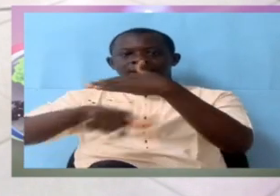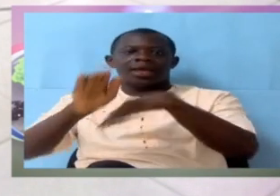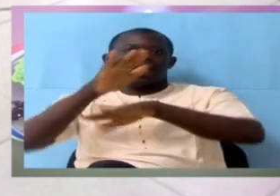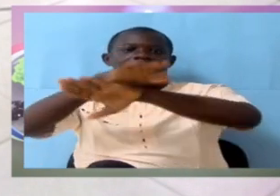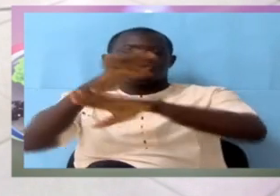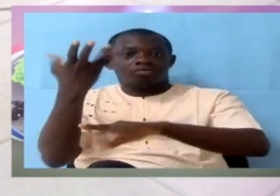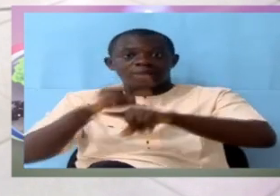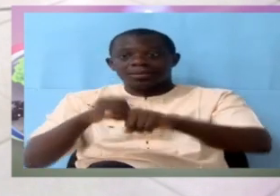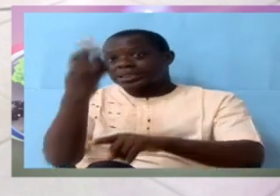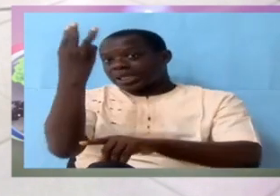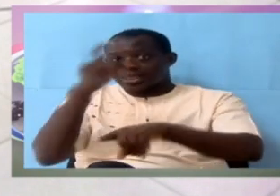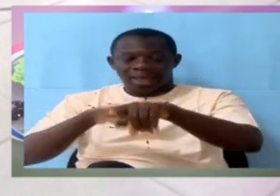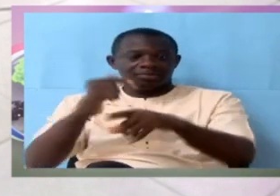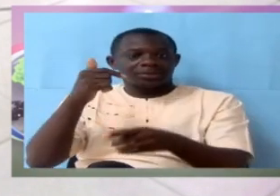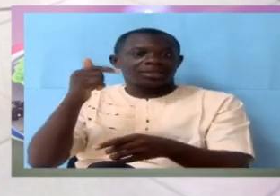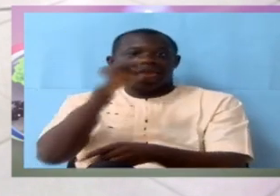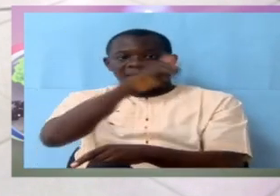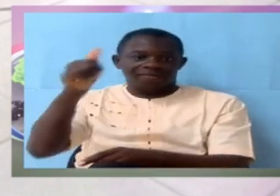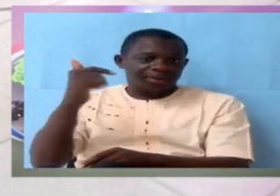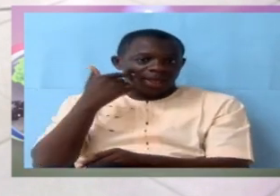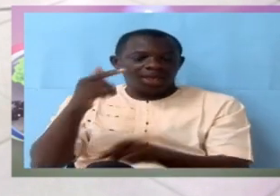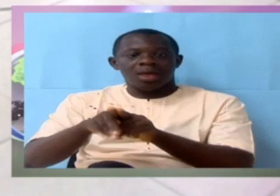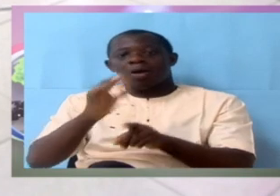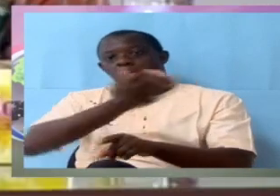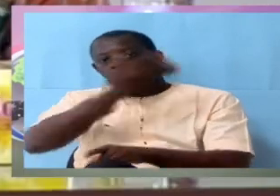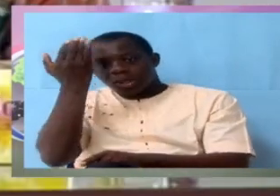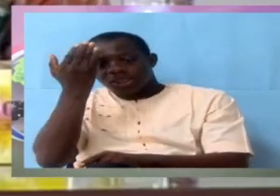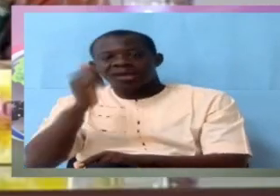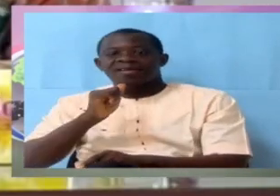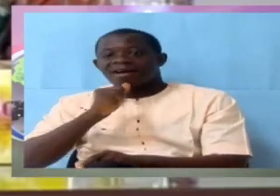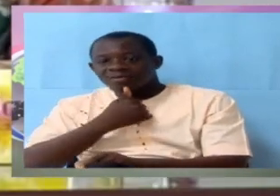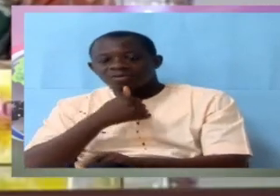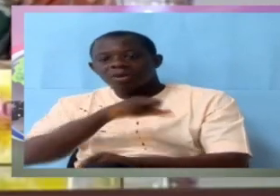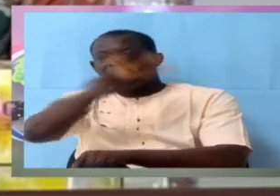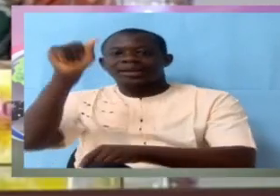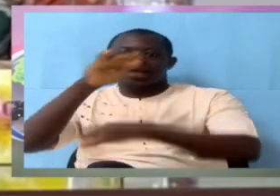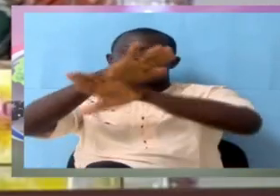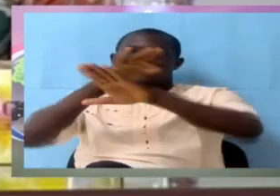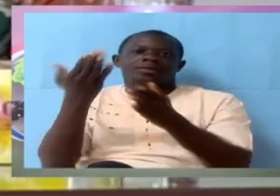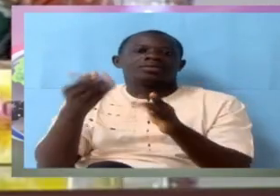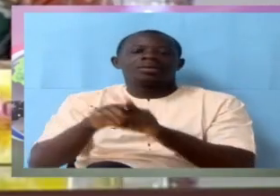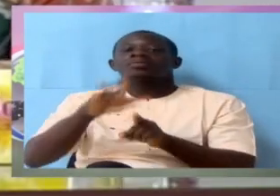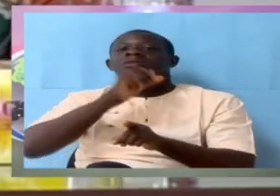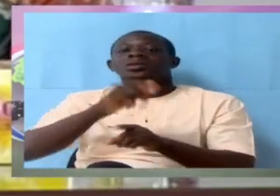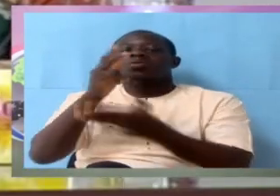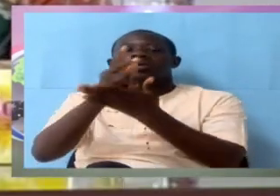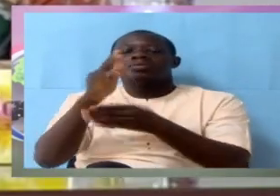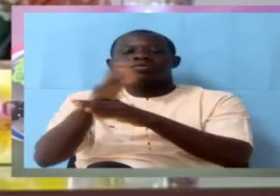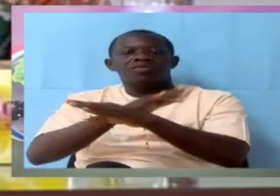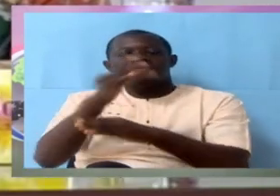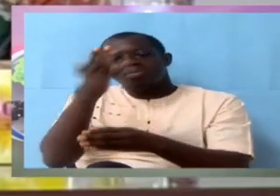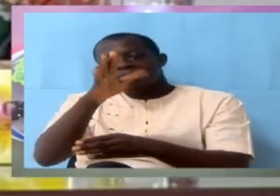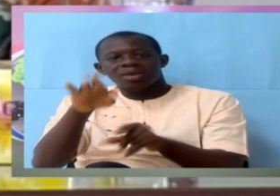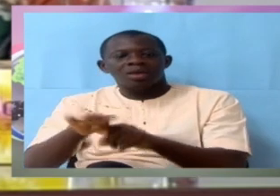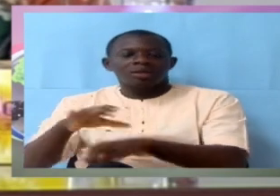in the afternoon and in the evening. Mr. Witness, were there any other places you were taken to for the